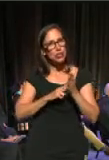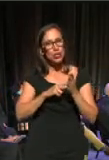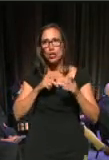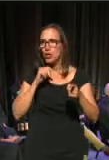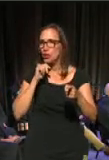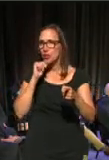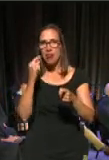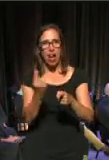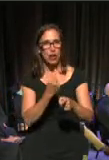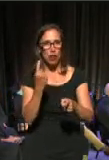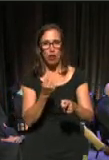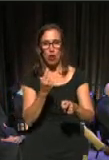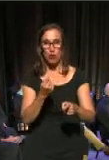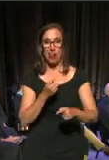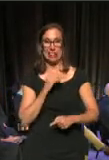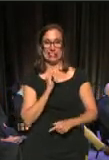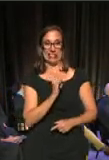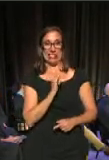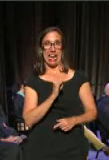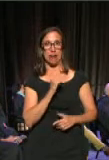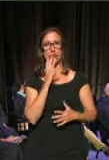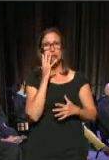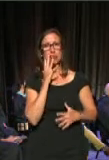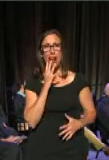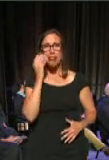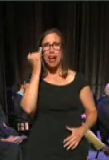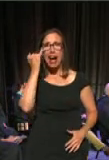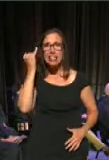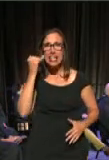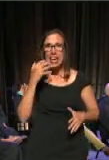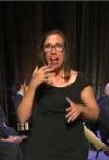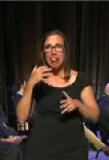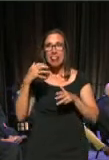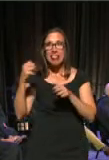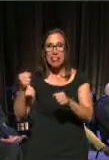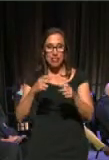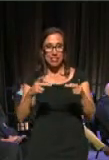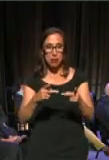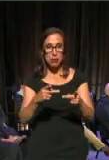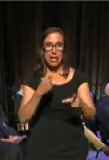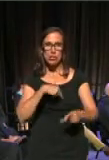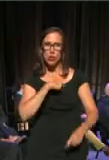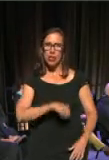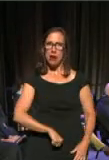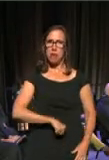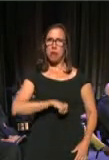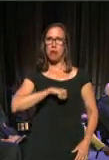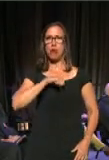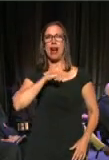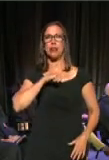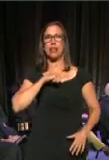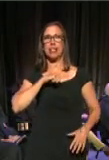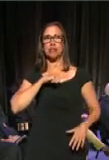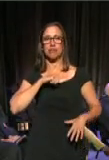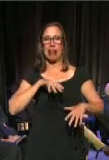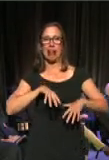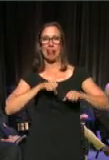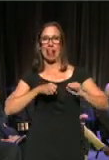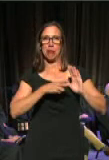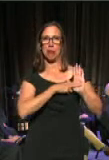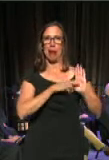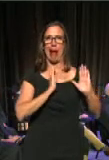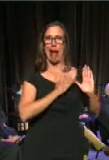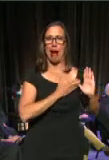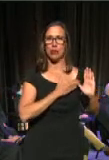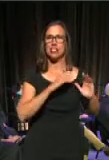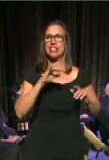alone. We too are saddened by the idea of leaving the place we so proudly claim as ours, Cypress Park